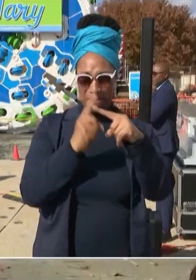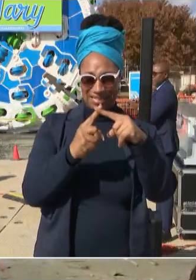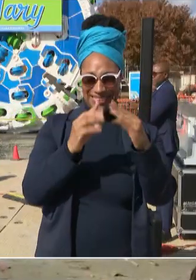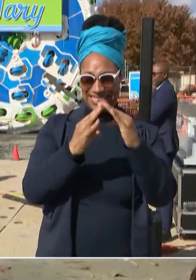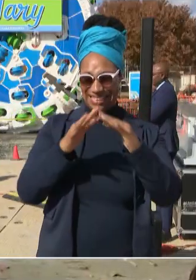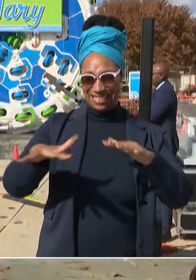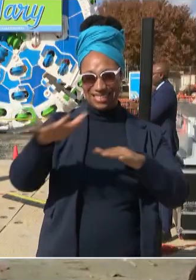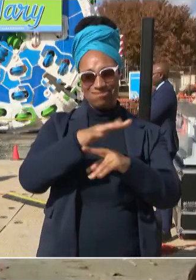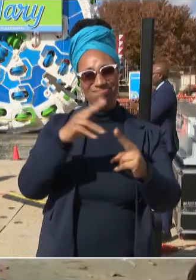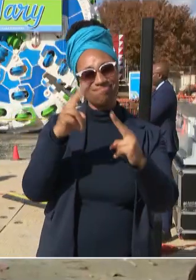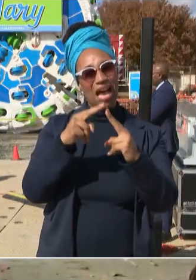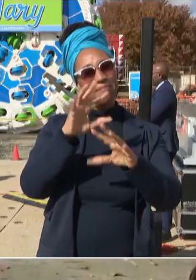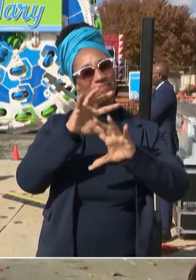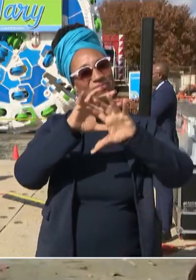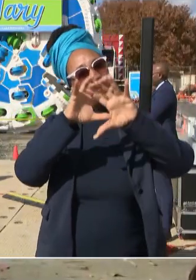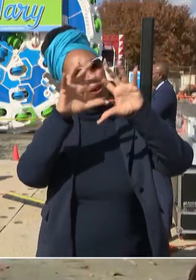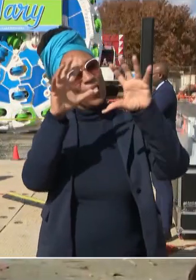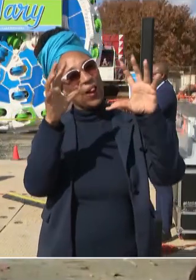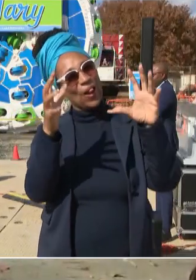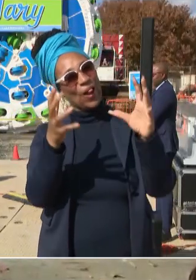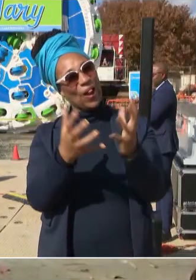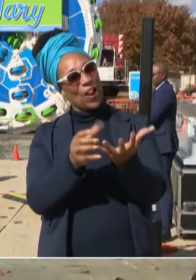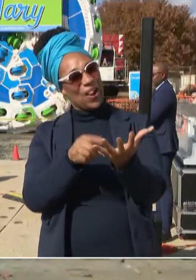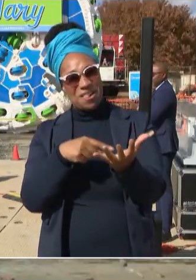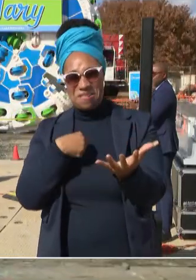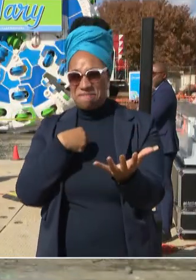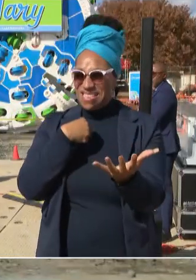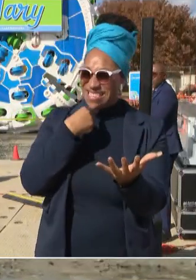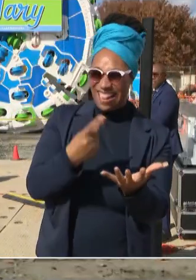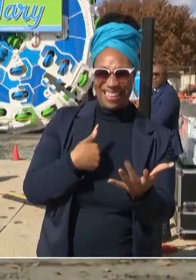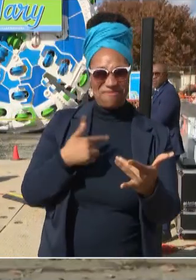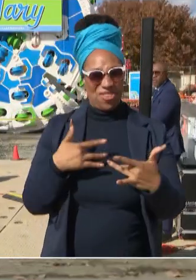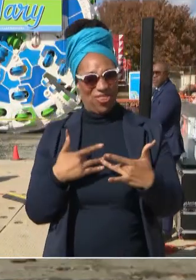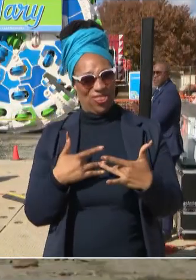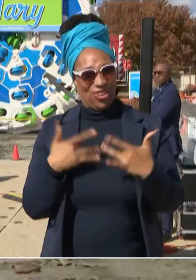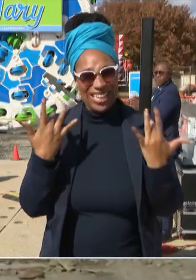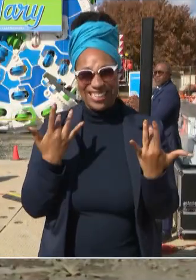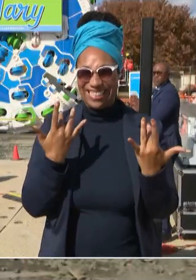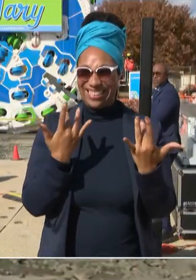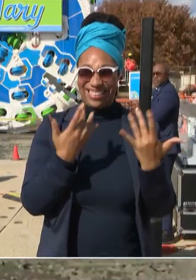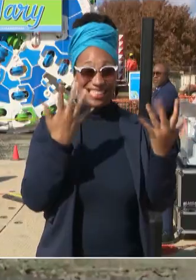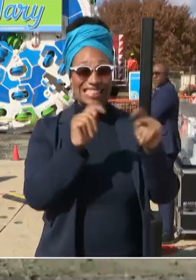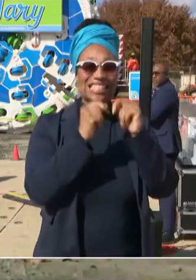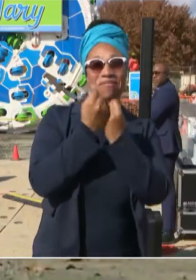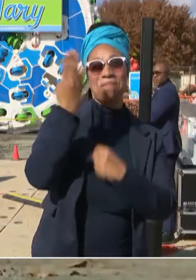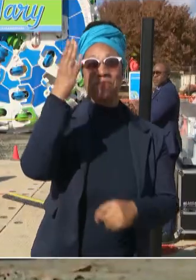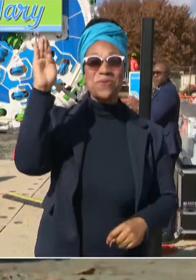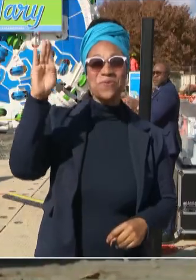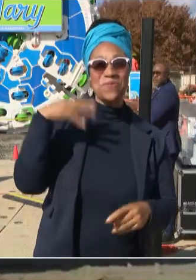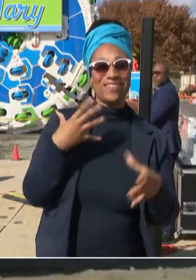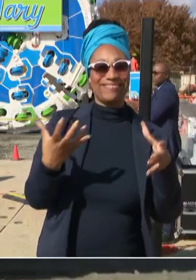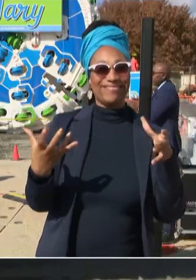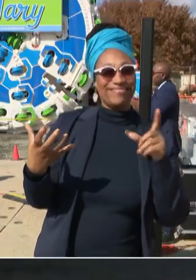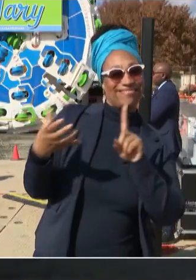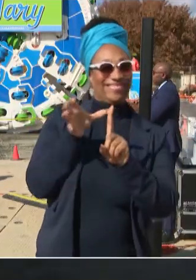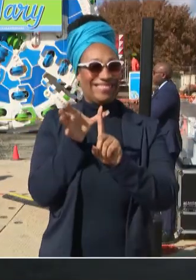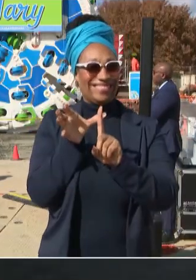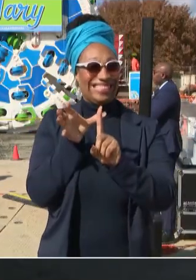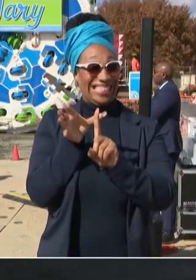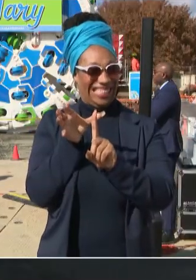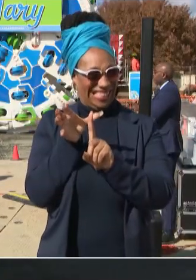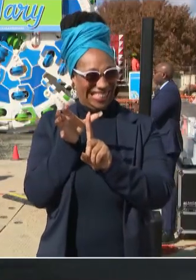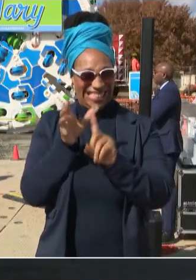am absolutely thrilled to be here, to be with Team Blue at this wonderful